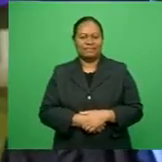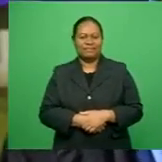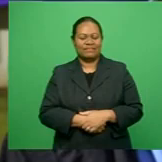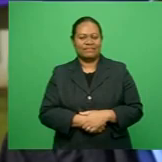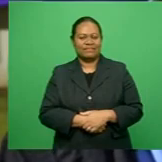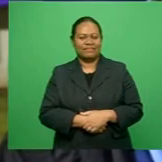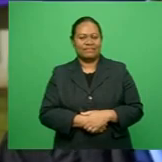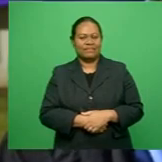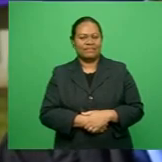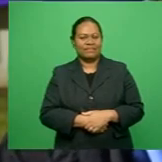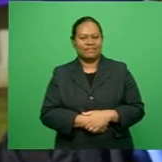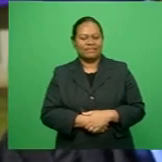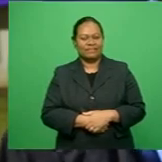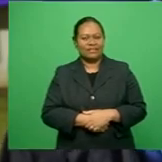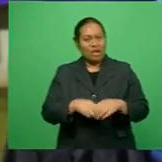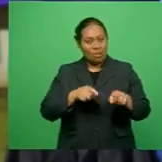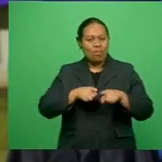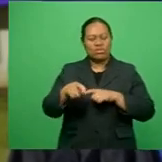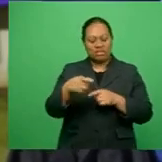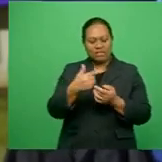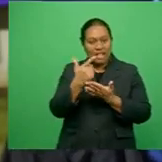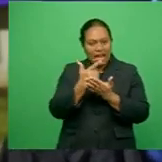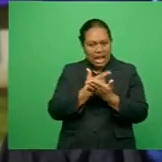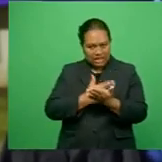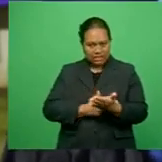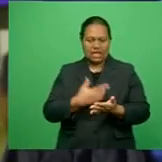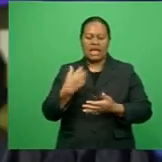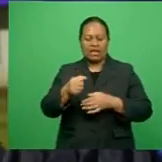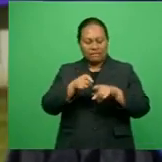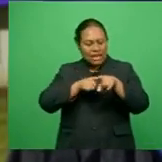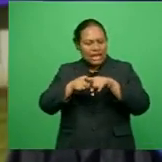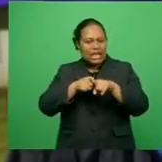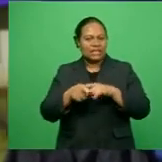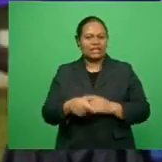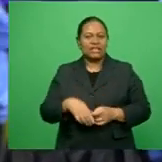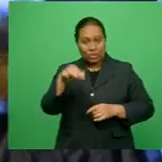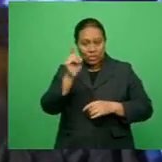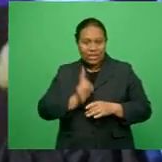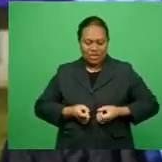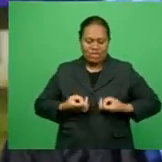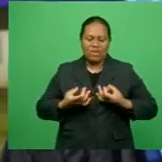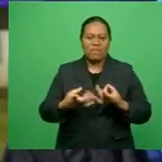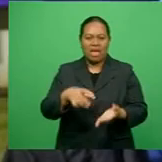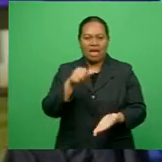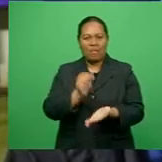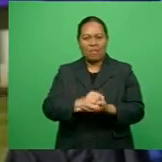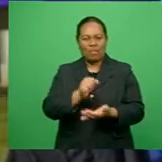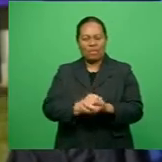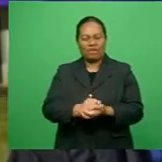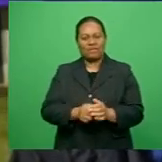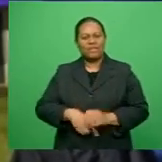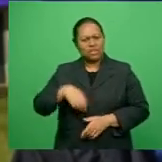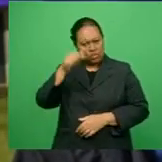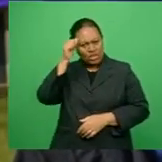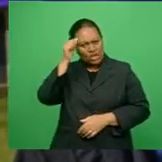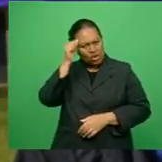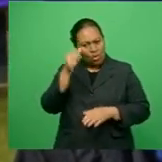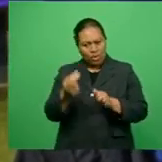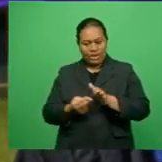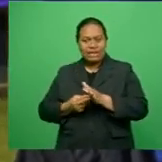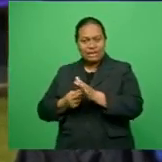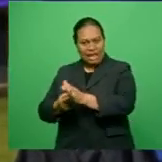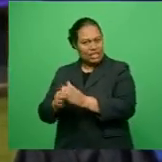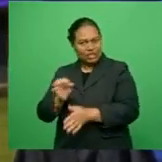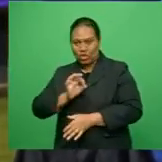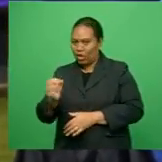A lot of lessons learned in the last game. We came prepared for today's game. We know that the NADI team will not be very